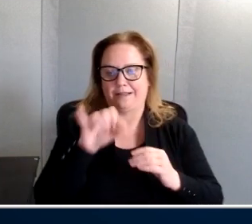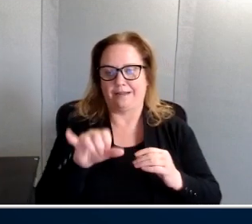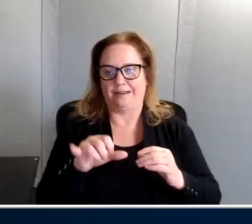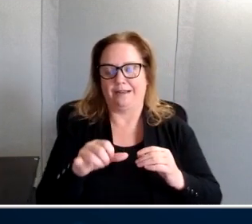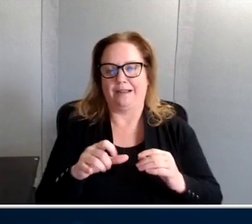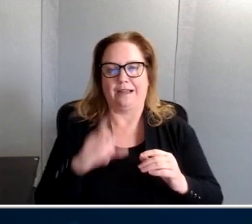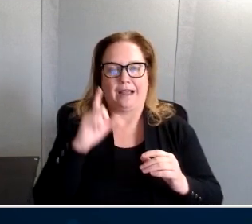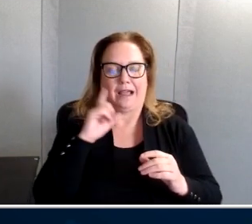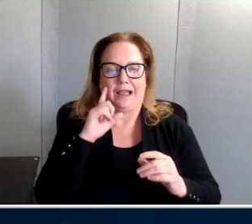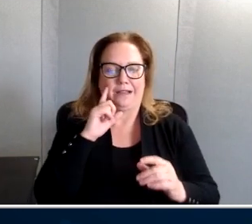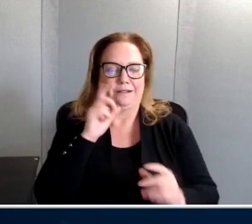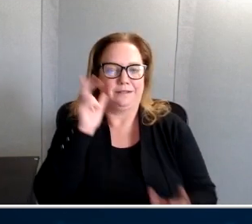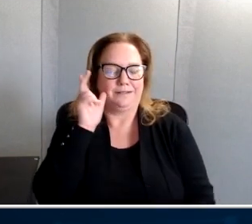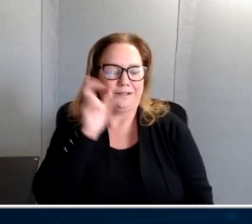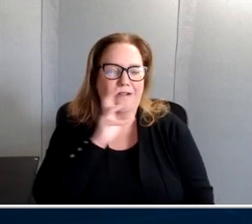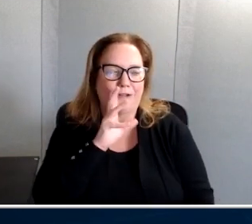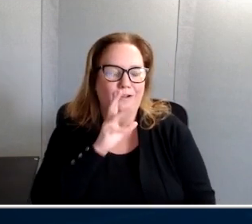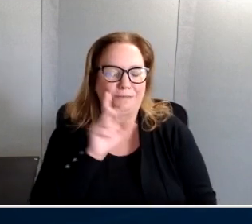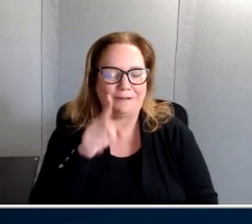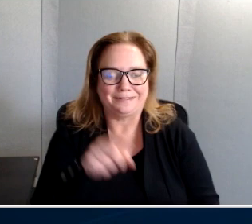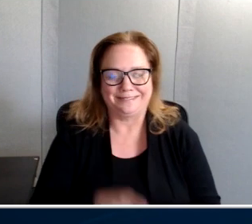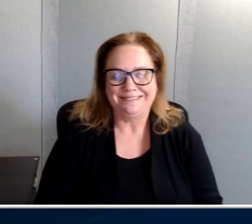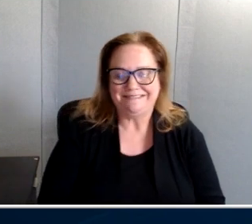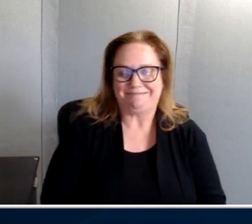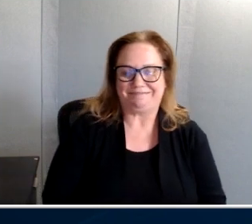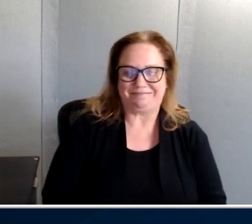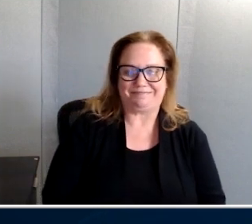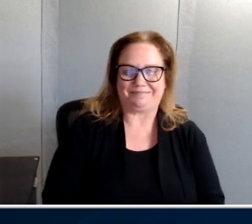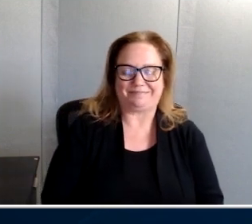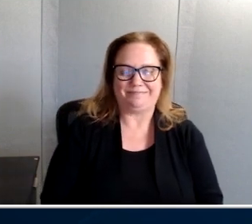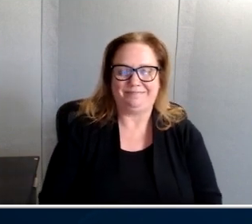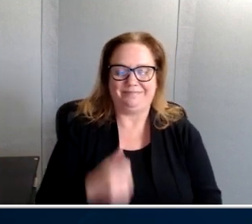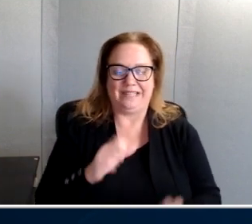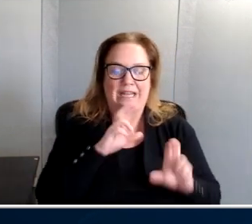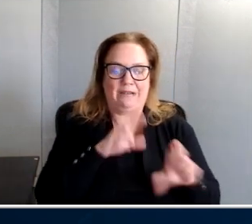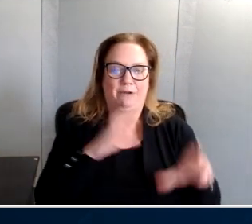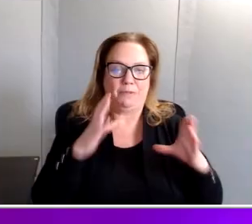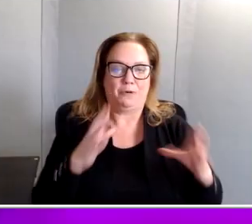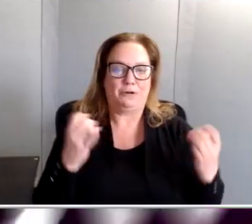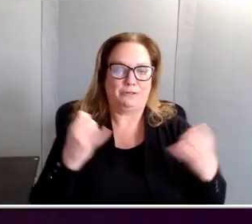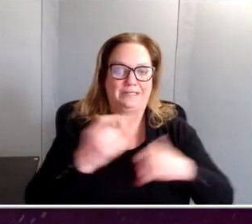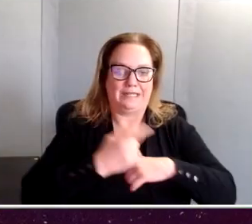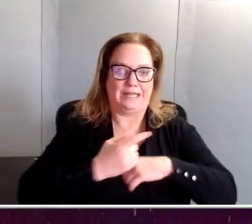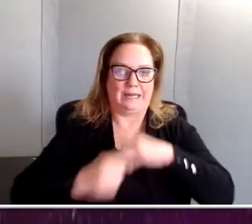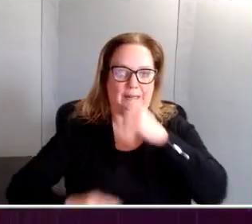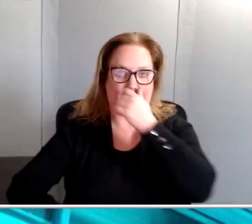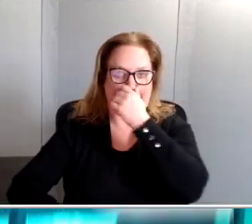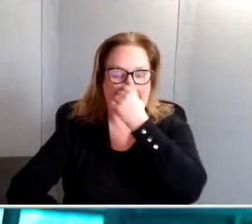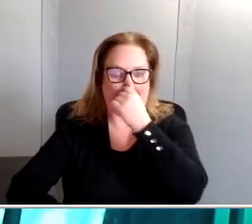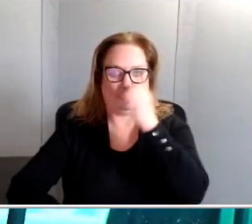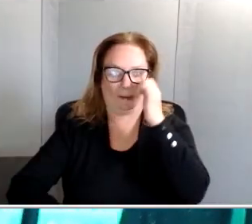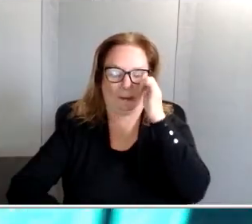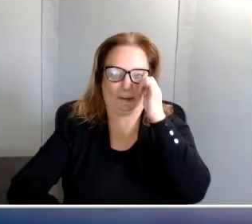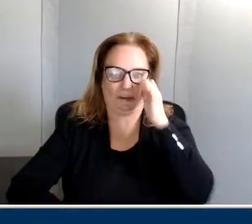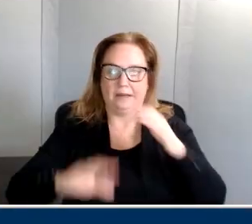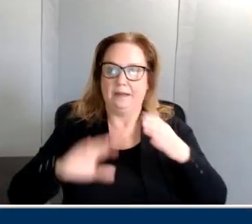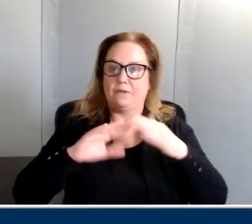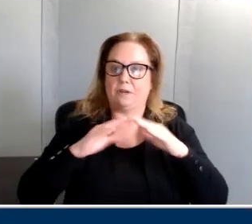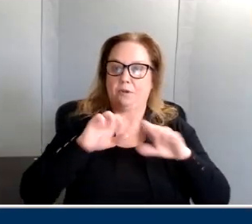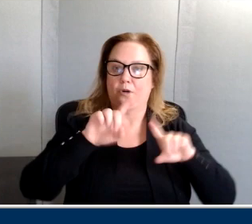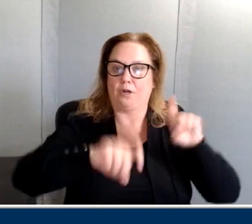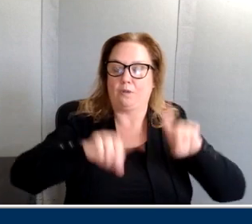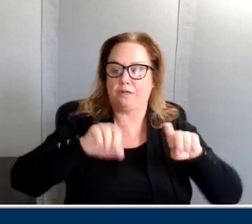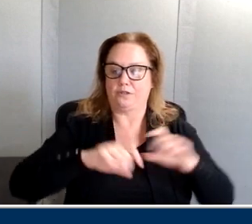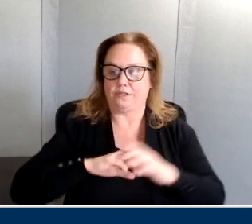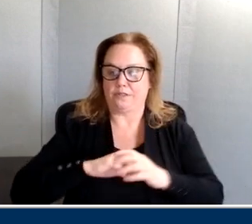answer. You did good. You did good. Thank you. All right, any reporters with us today? Let's get to a few community questions here. And Yen